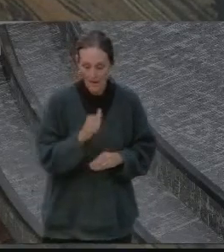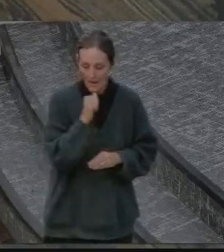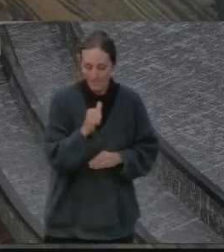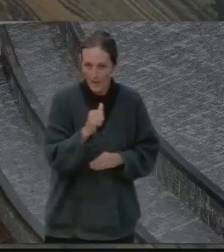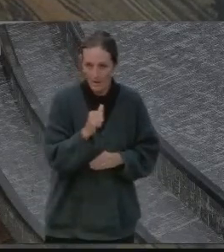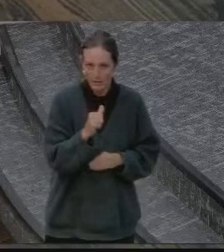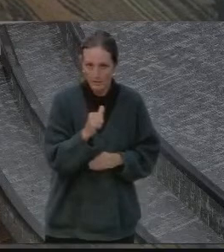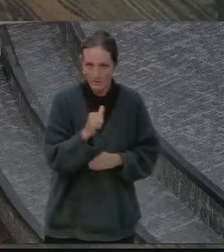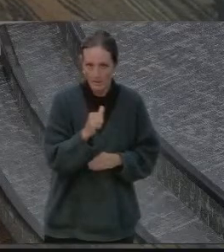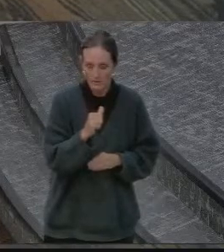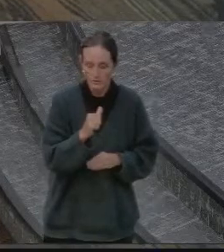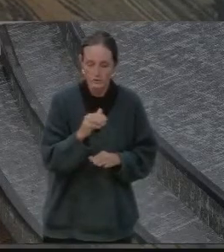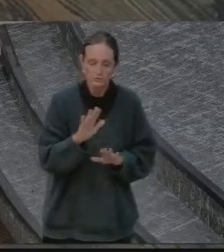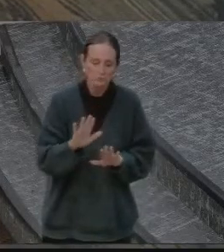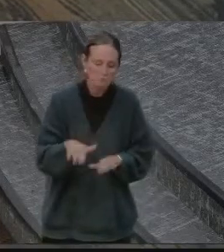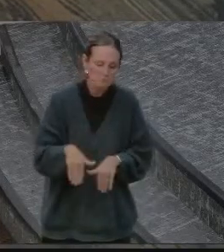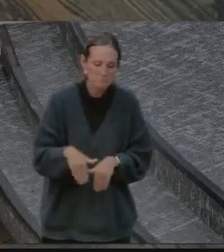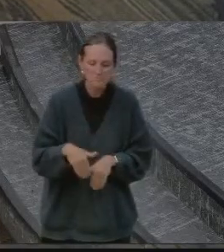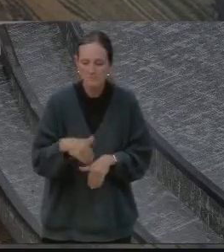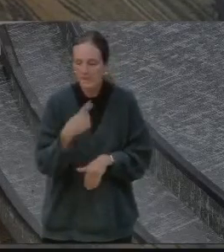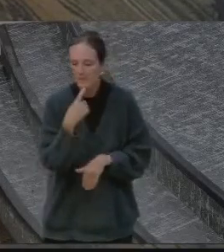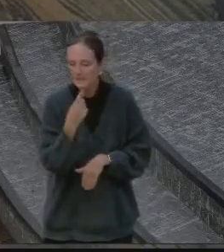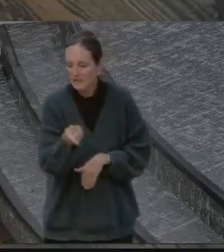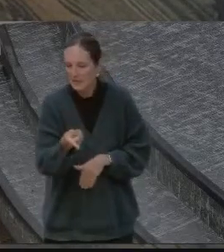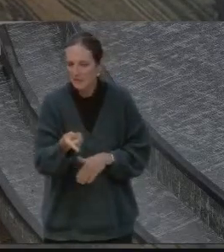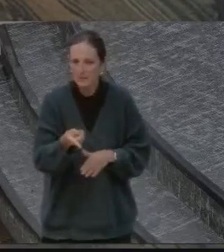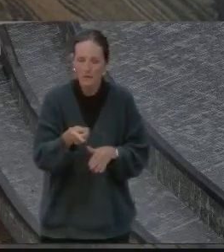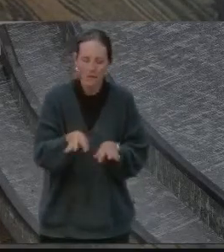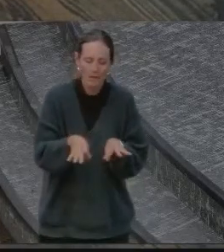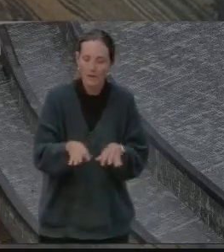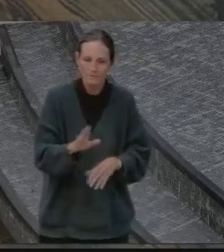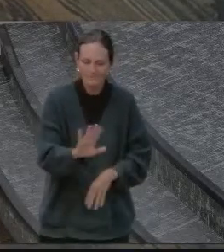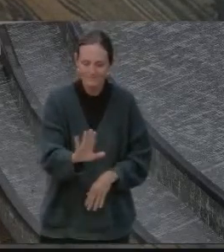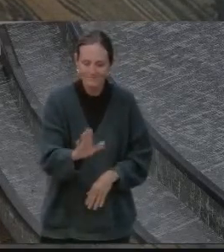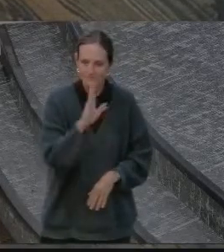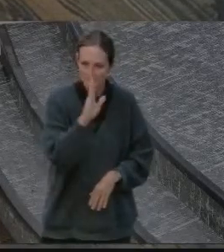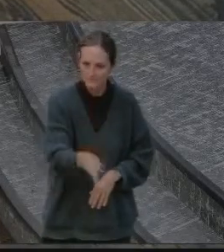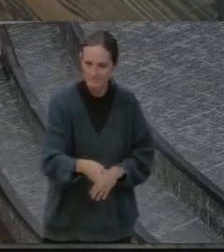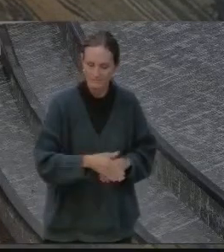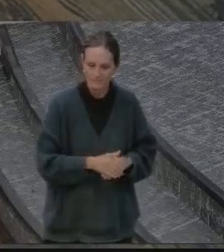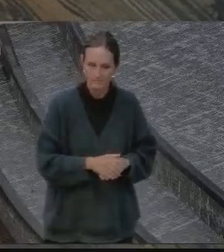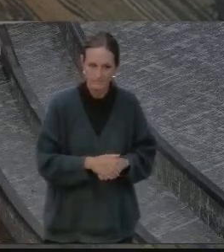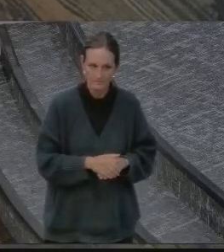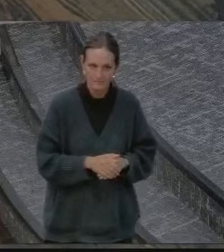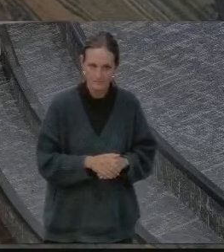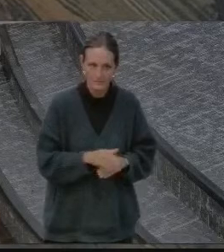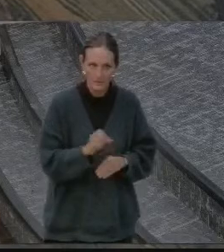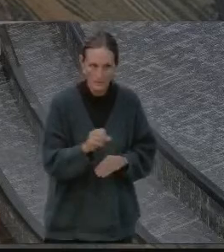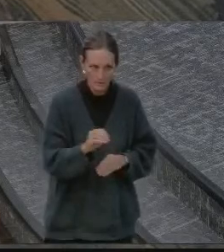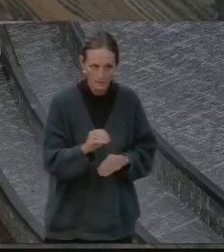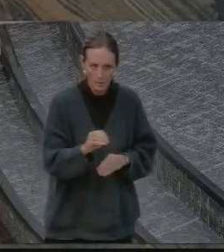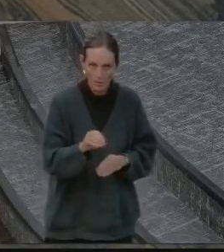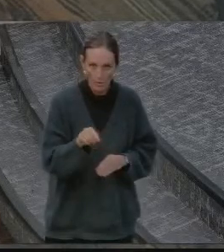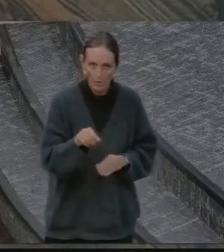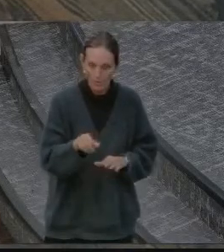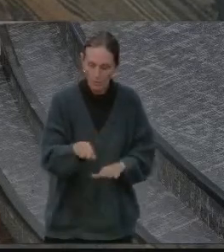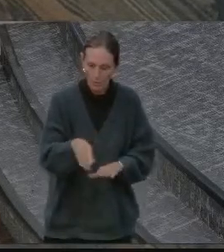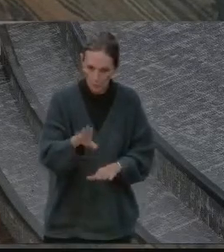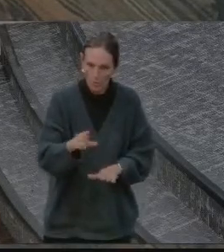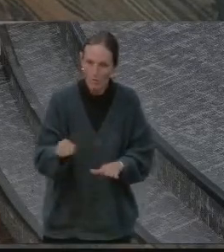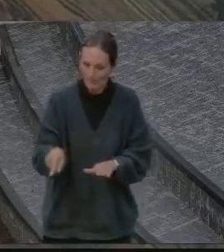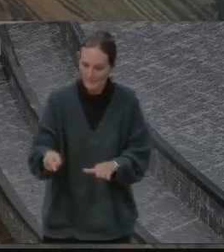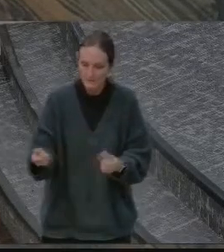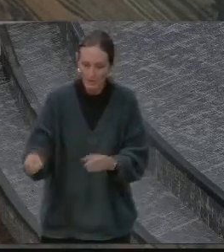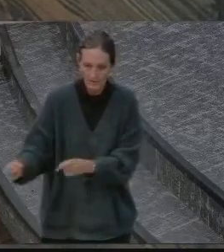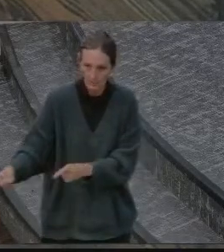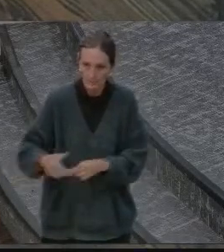gonna get it. Professionally, I'm just tell you like it is. You was wrong. That was wrong. Take your consequences. Let's move on. No need